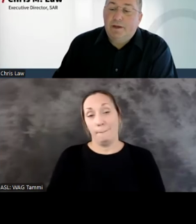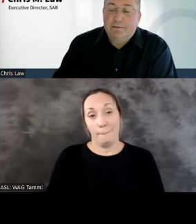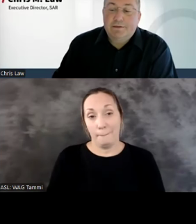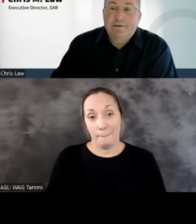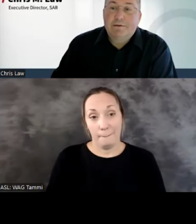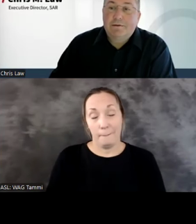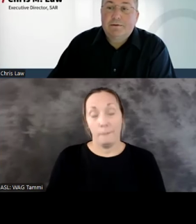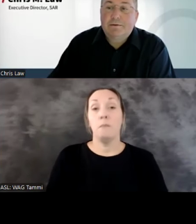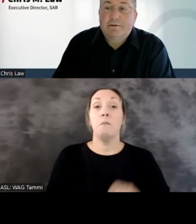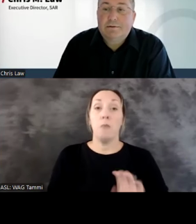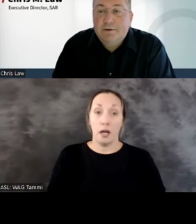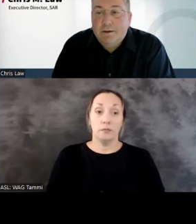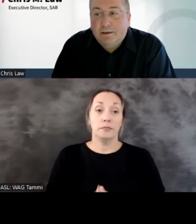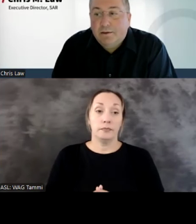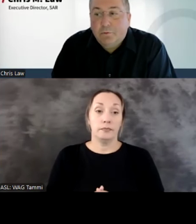But